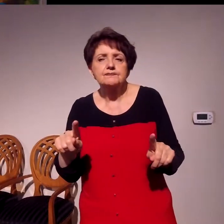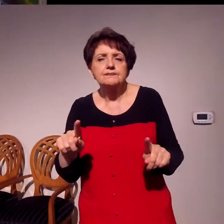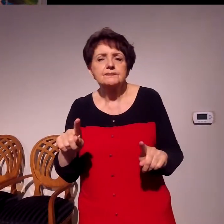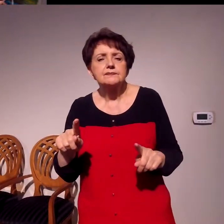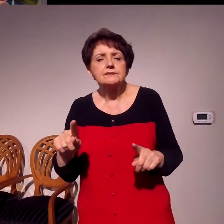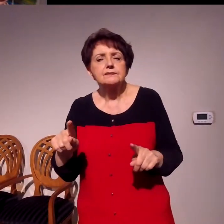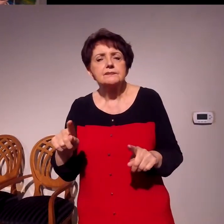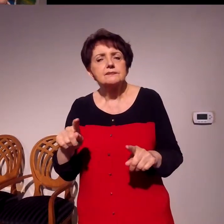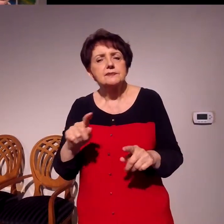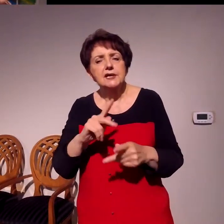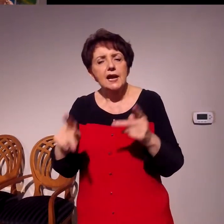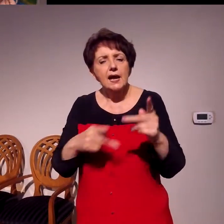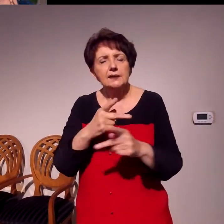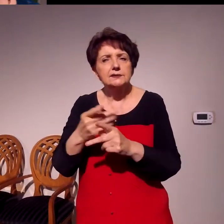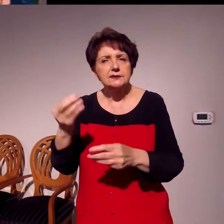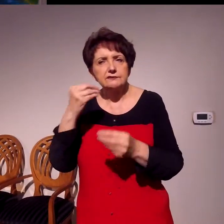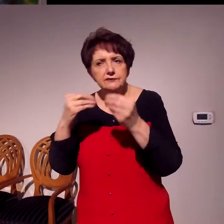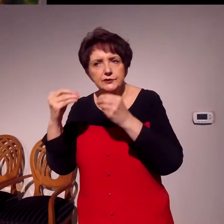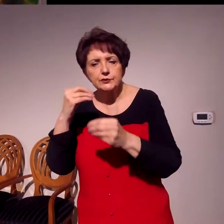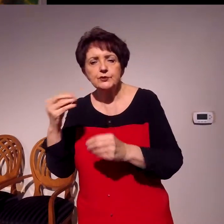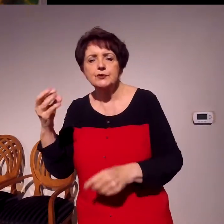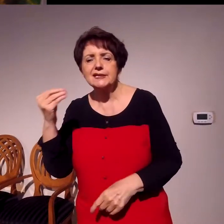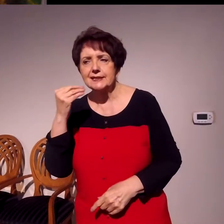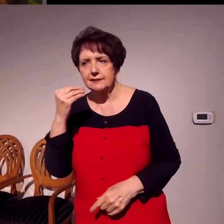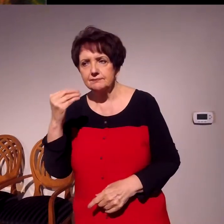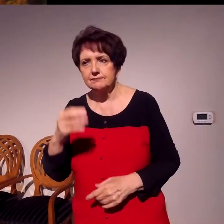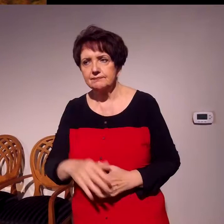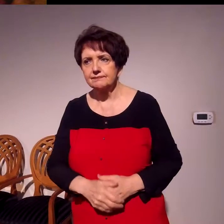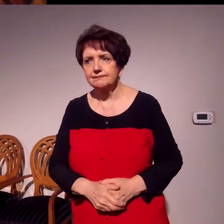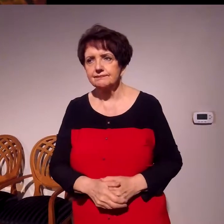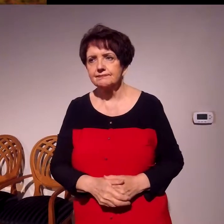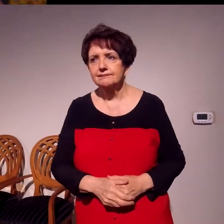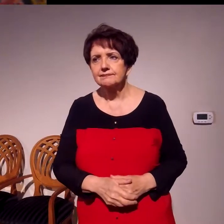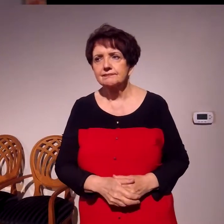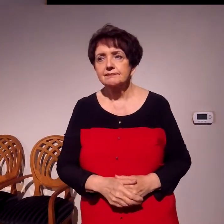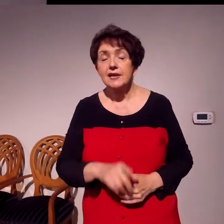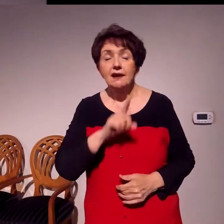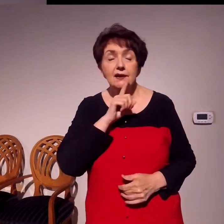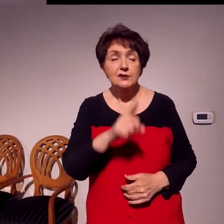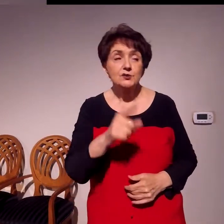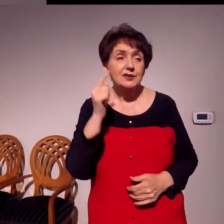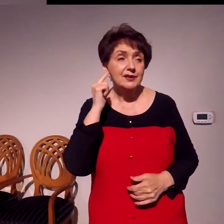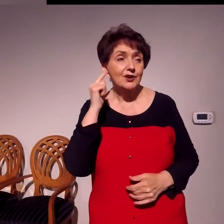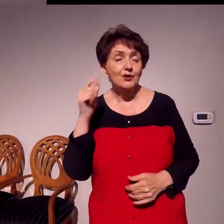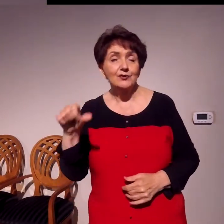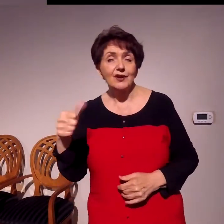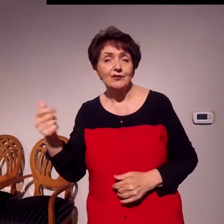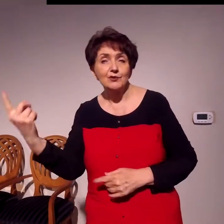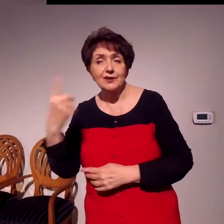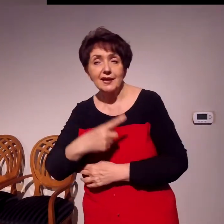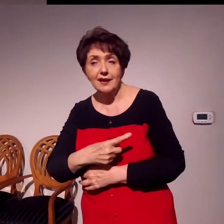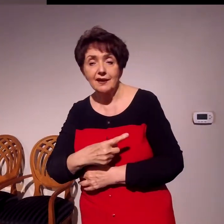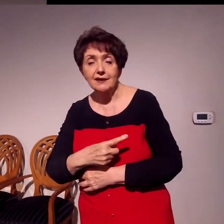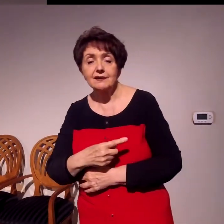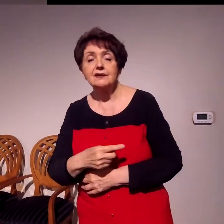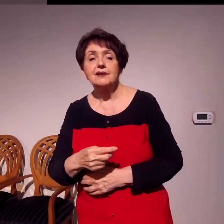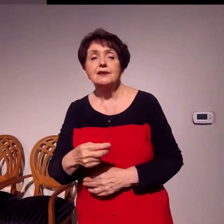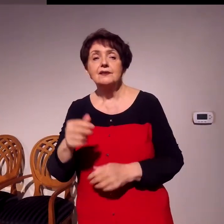of food that we eat. Actually, I heard the other day about a study that said they could